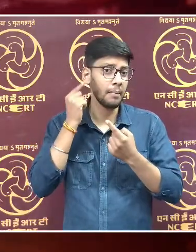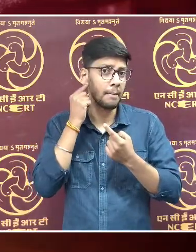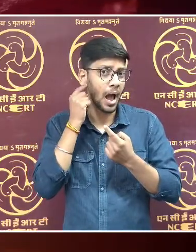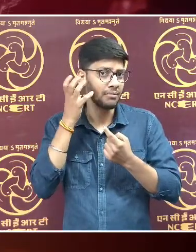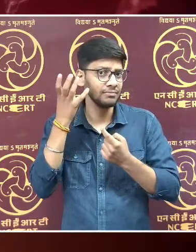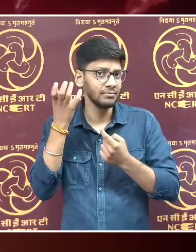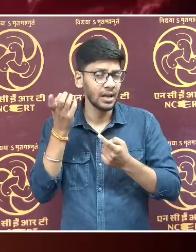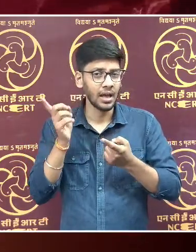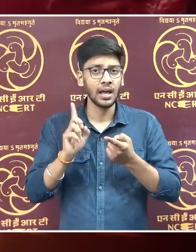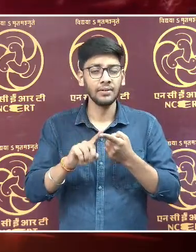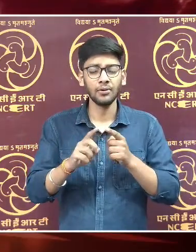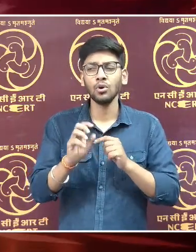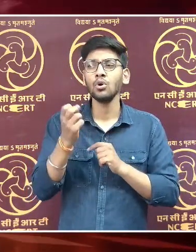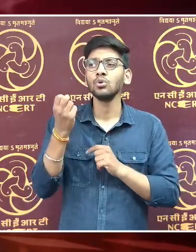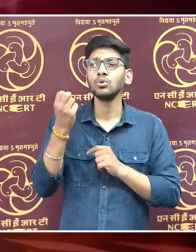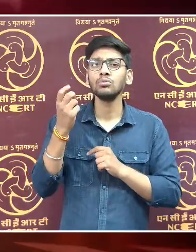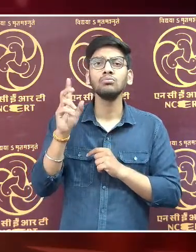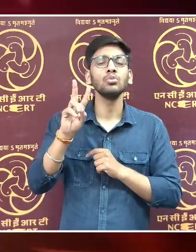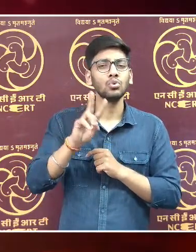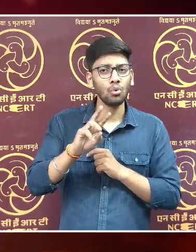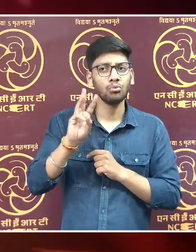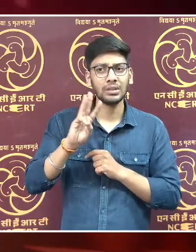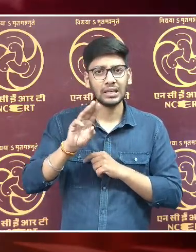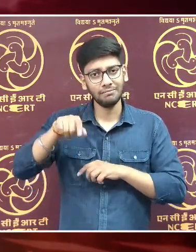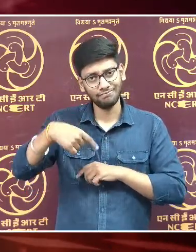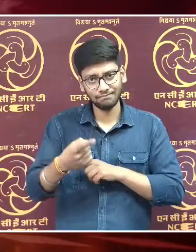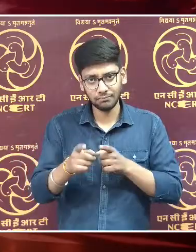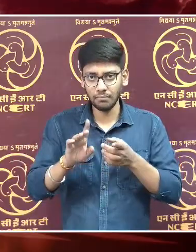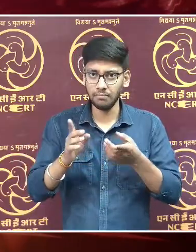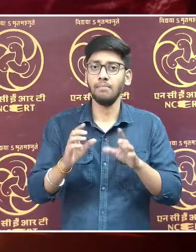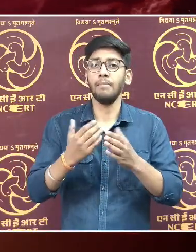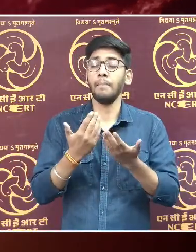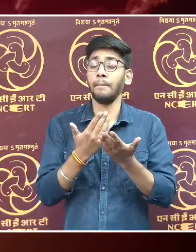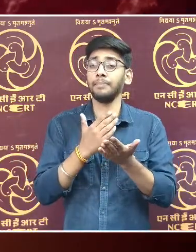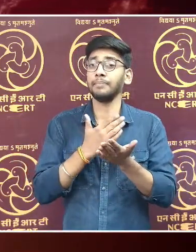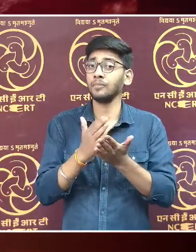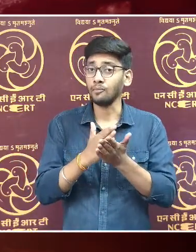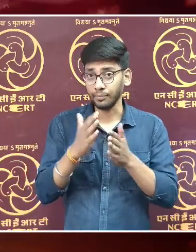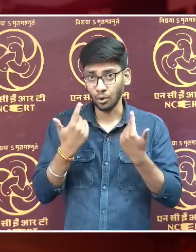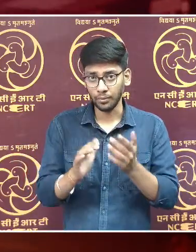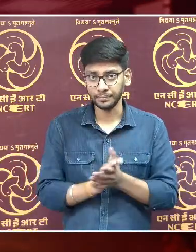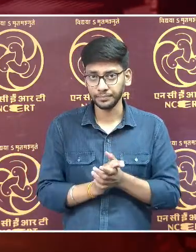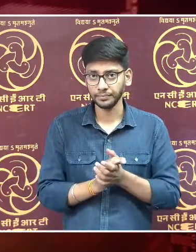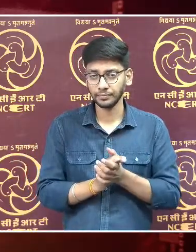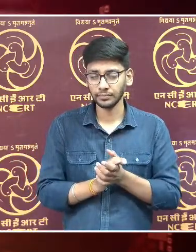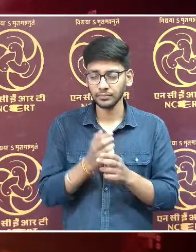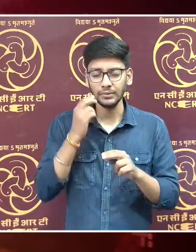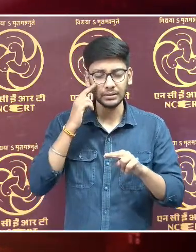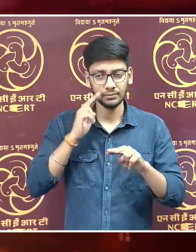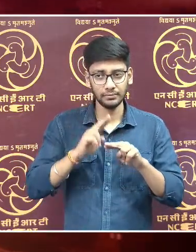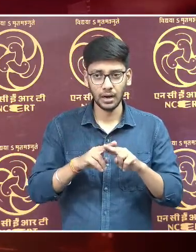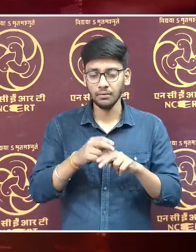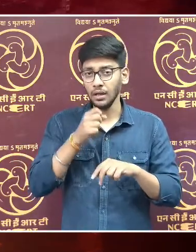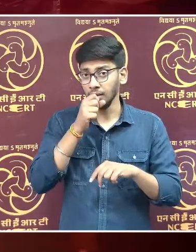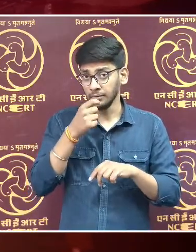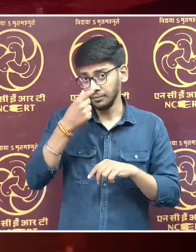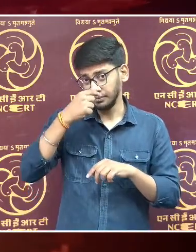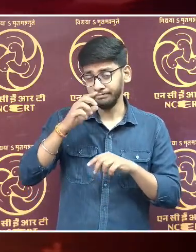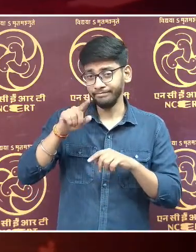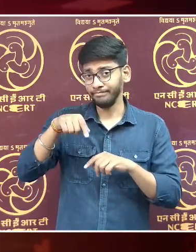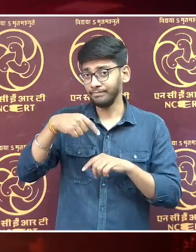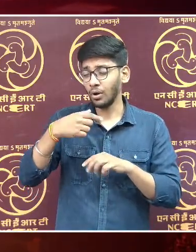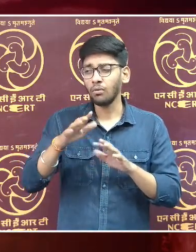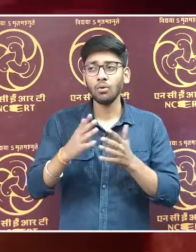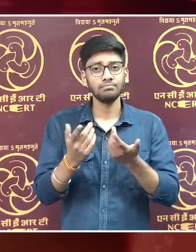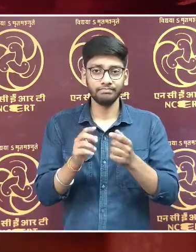least 2 to 3 times these symptoms, definitely the child has to go and meet the audiologist. Okay. Other than the cold and cough, like the other